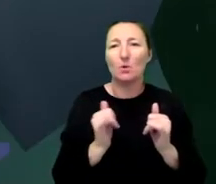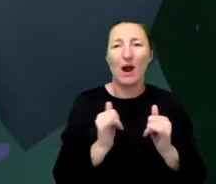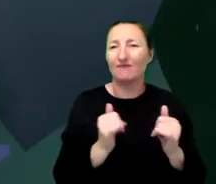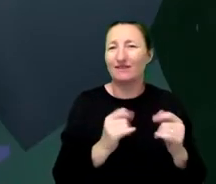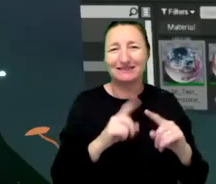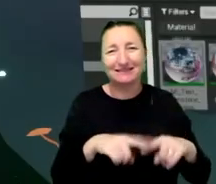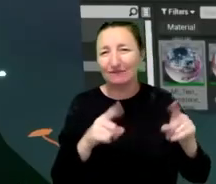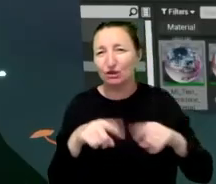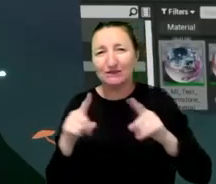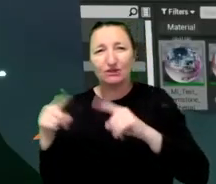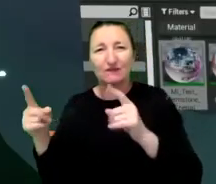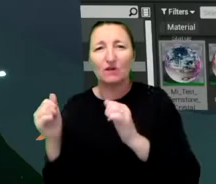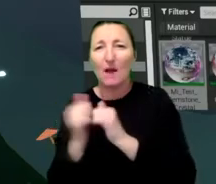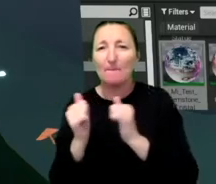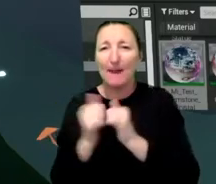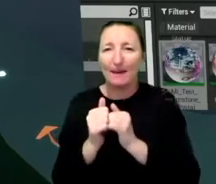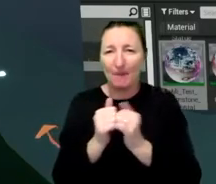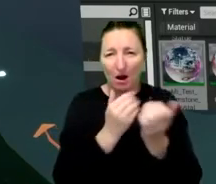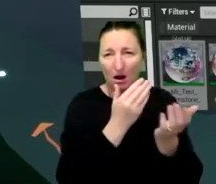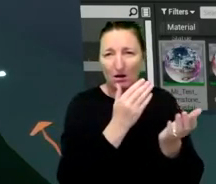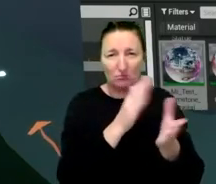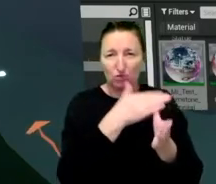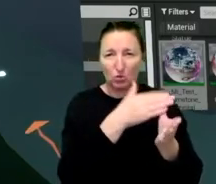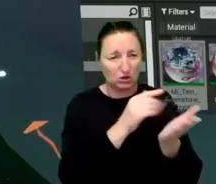of variations of a mechanic or an idea.